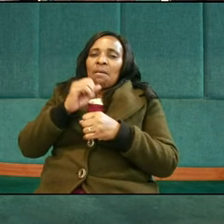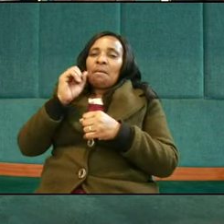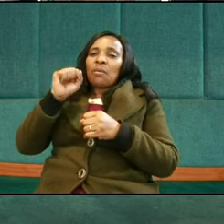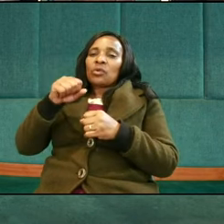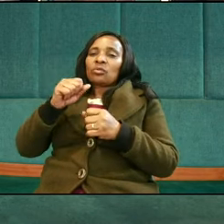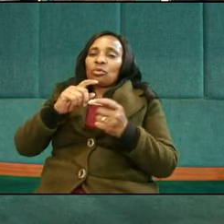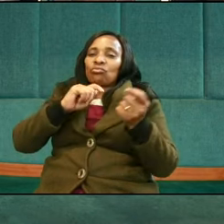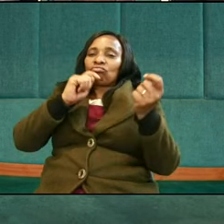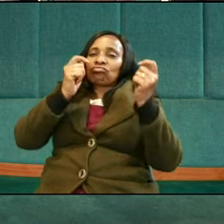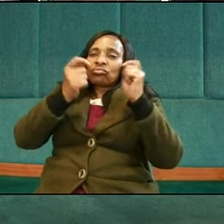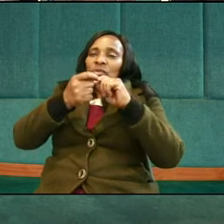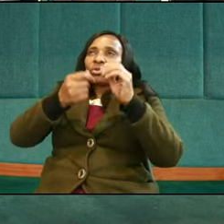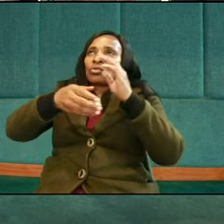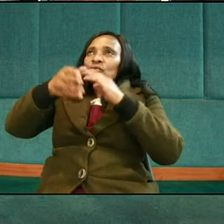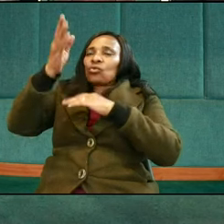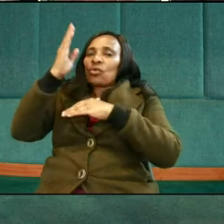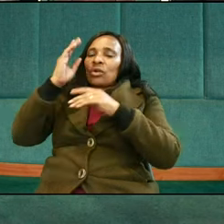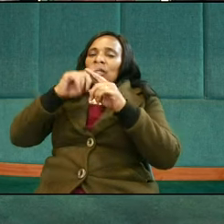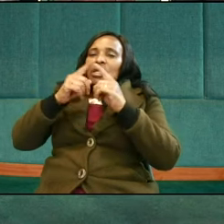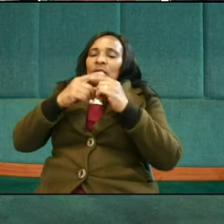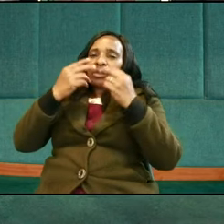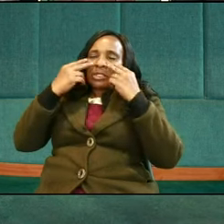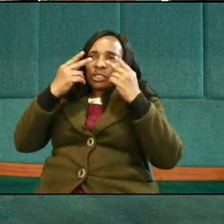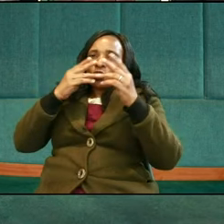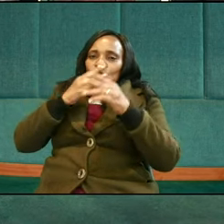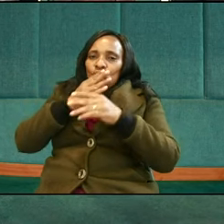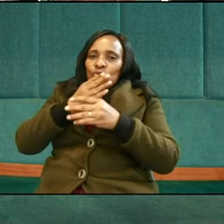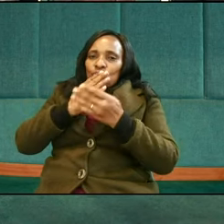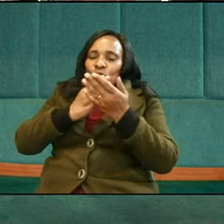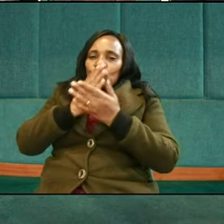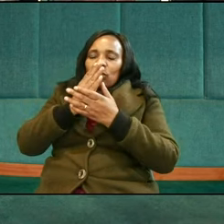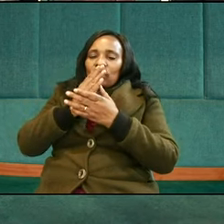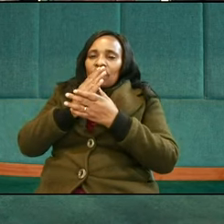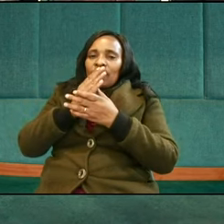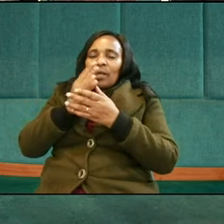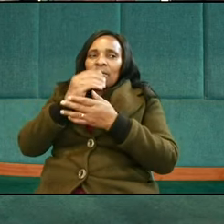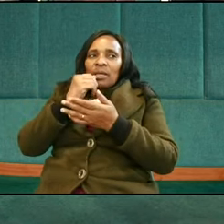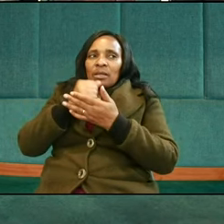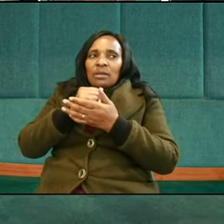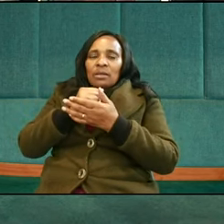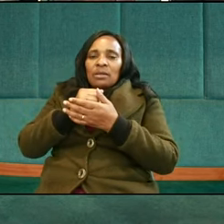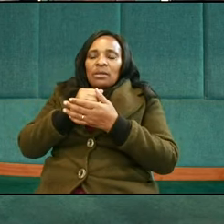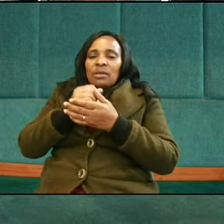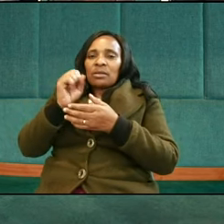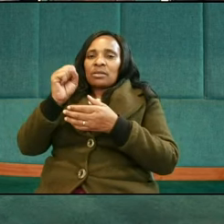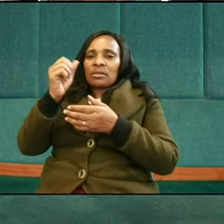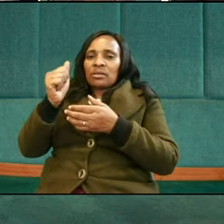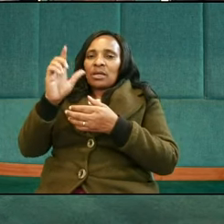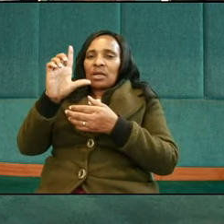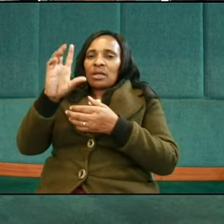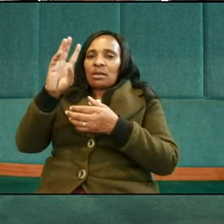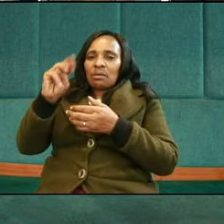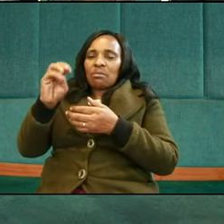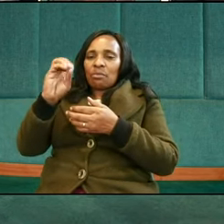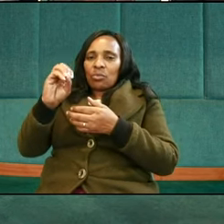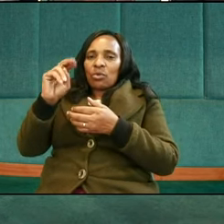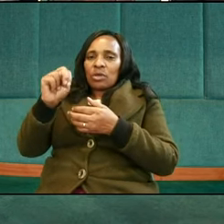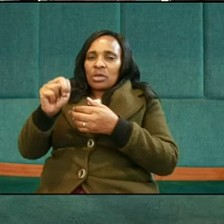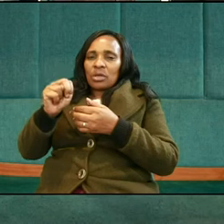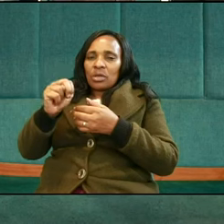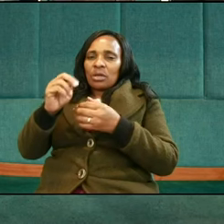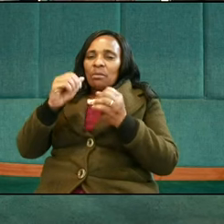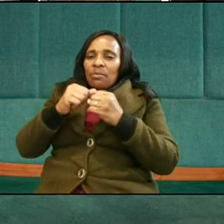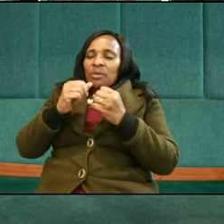you can turn to God and he'll see you through. Amen. Amen. Salman? I'll say